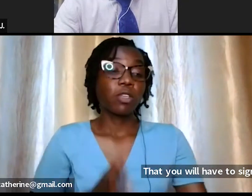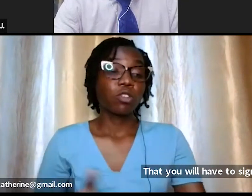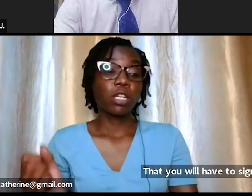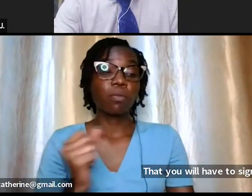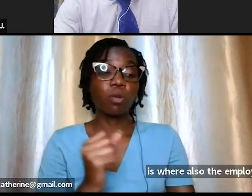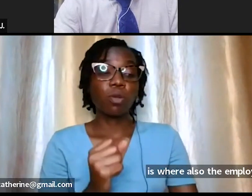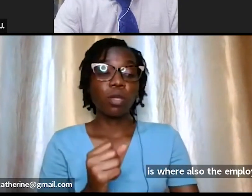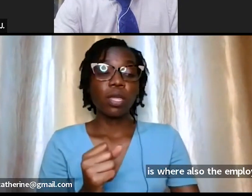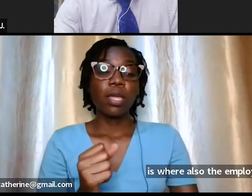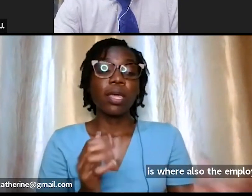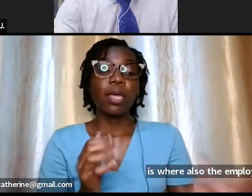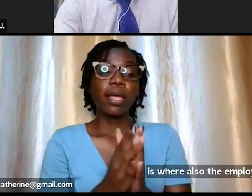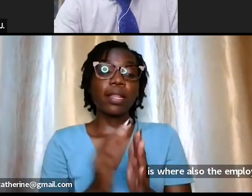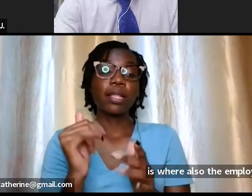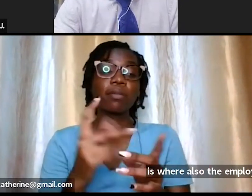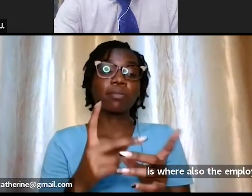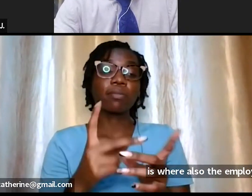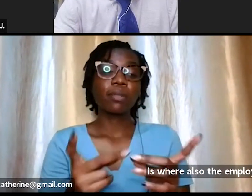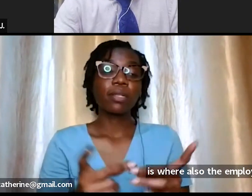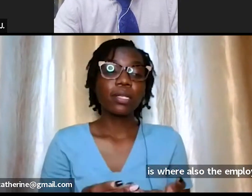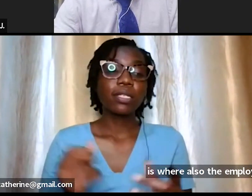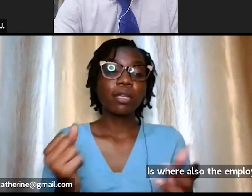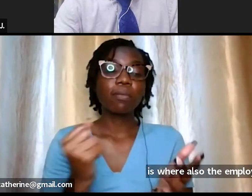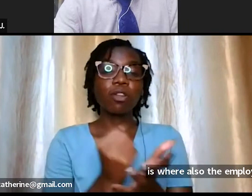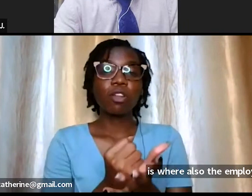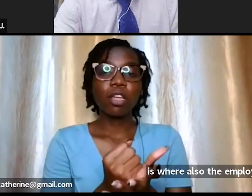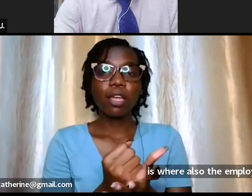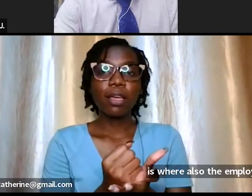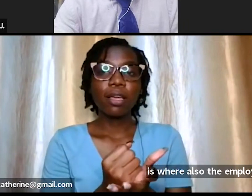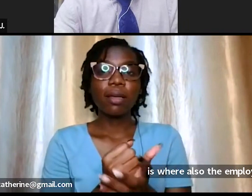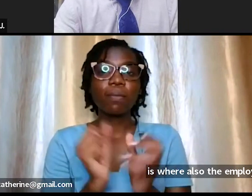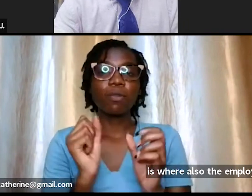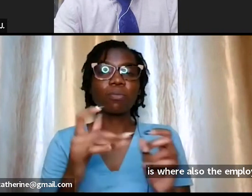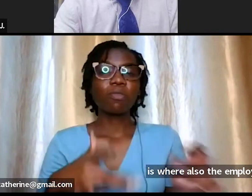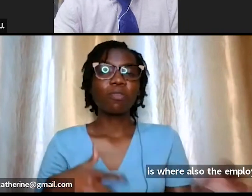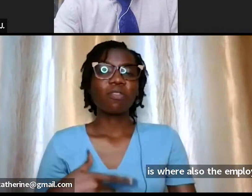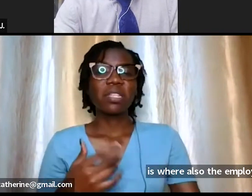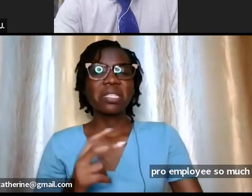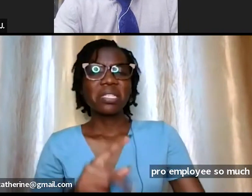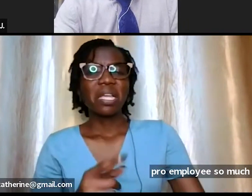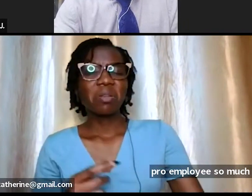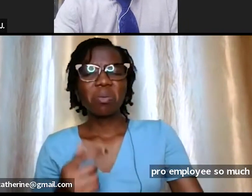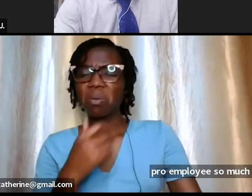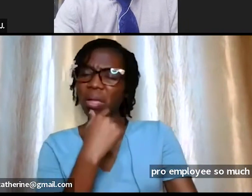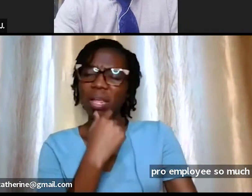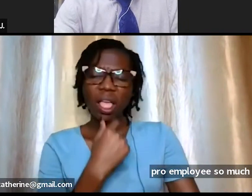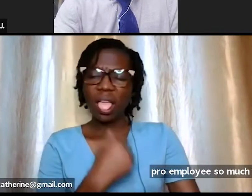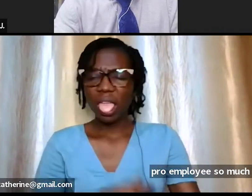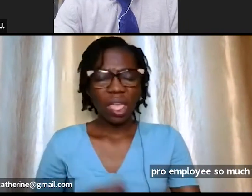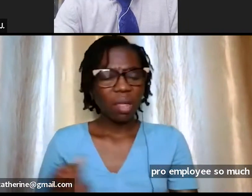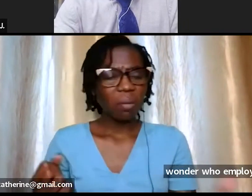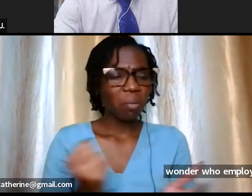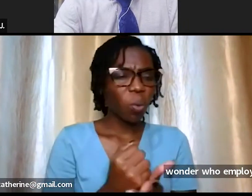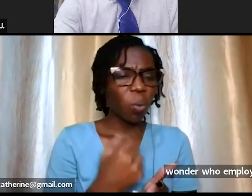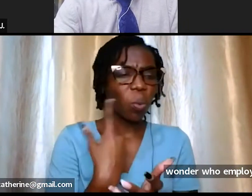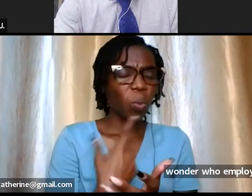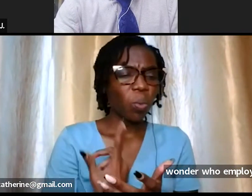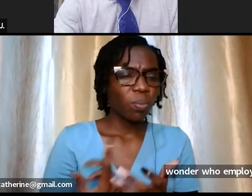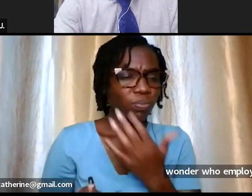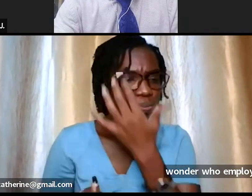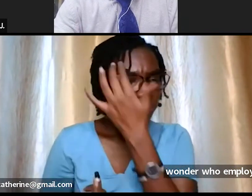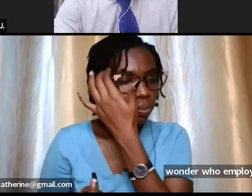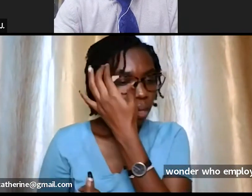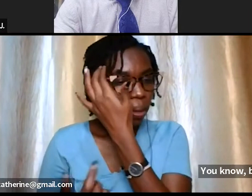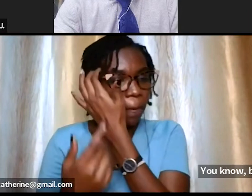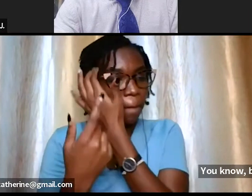are pro-employee so much that now they're starting to wonder who employed you in the first place, you know. But the point here